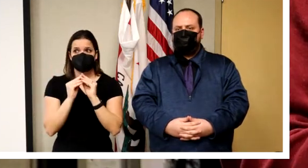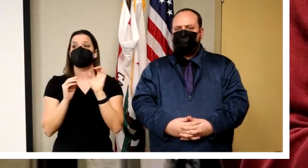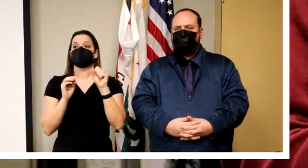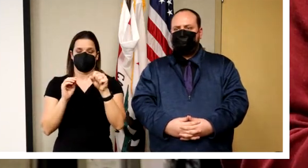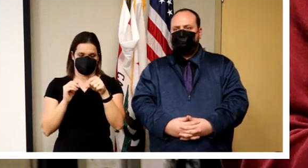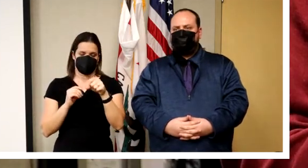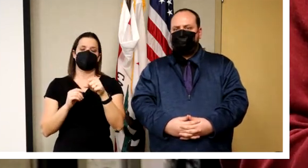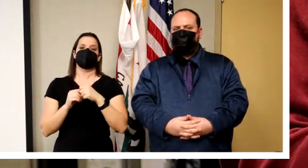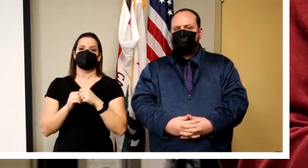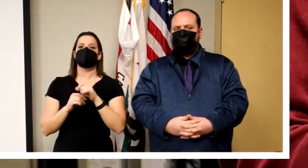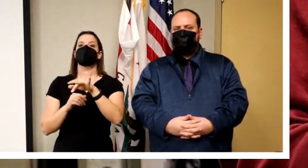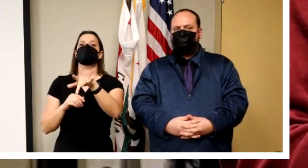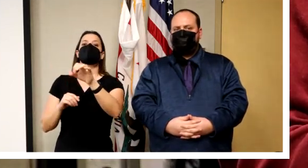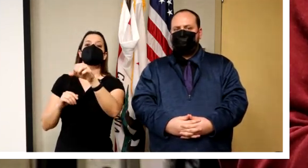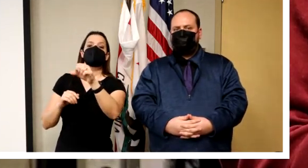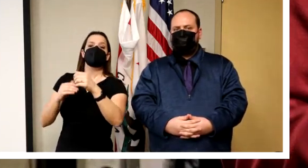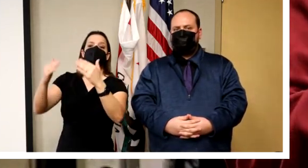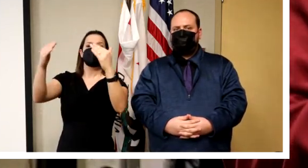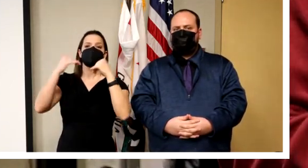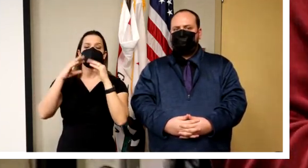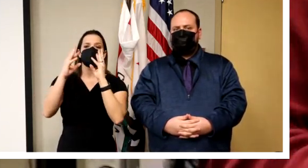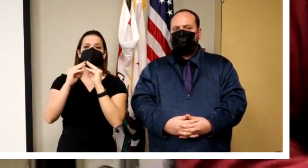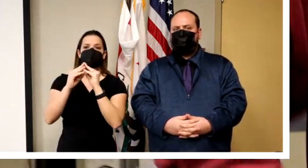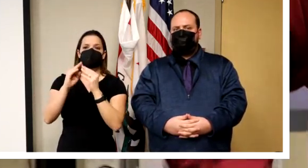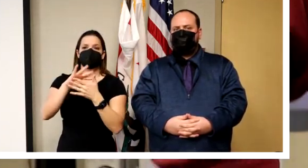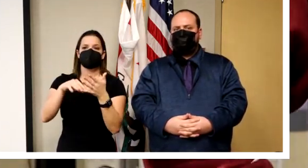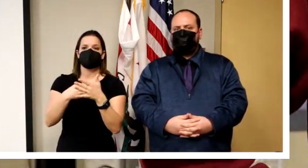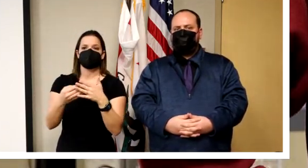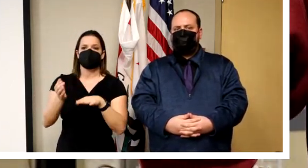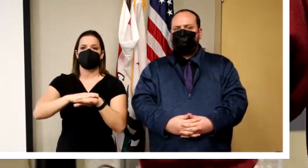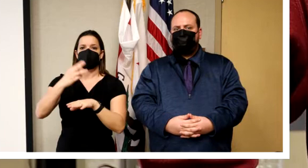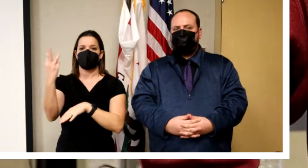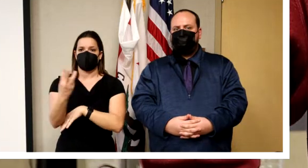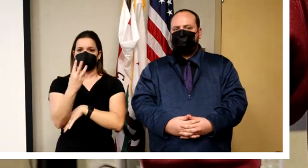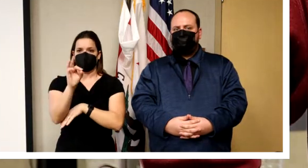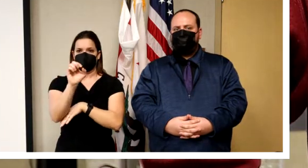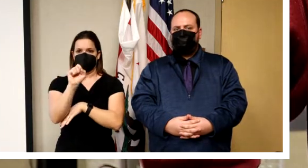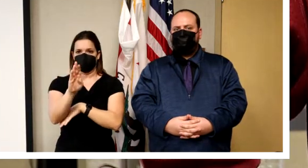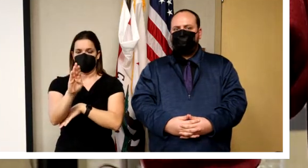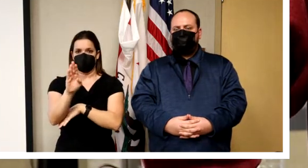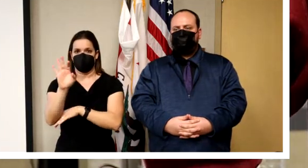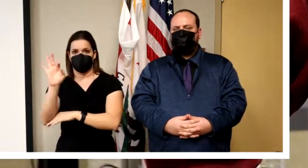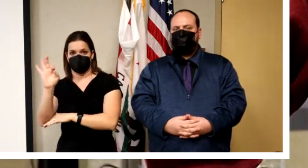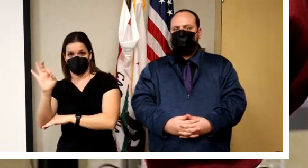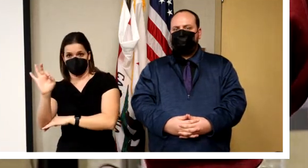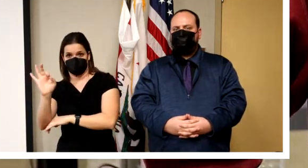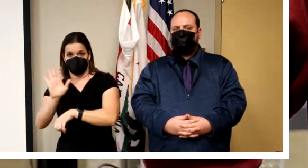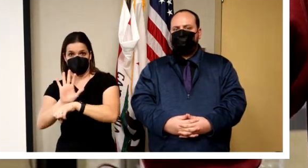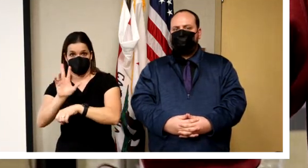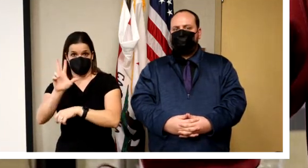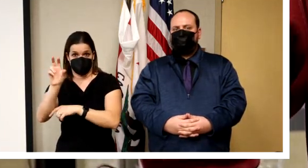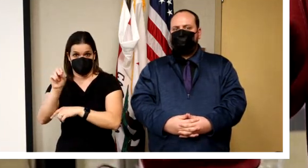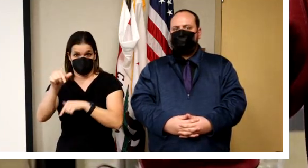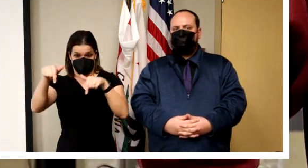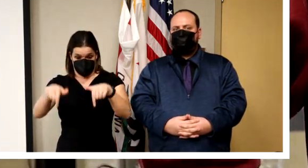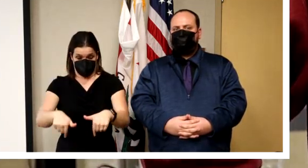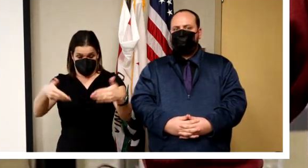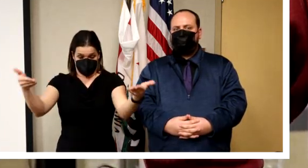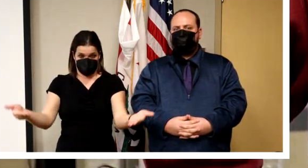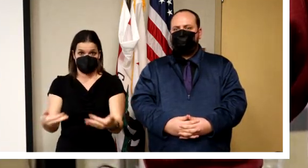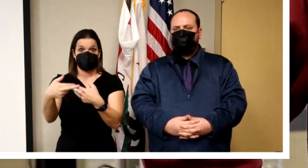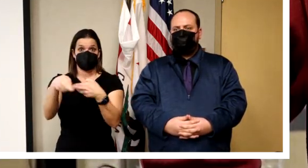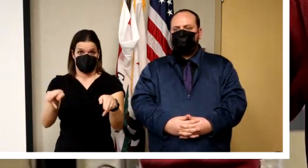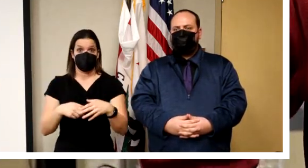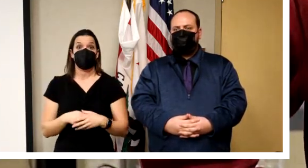Yes. Yes, the next meeting is scheduled for Wednesday, February the 9th at 5:30 p.m. In this room. In this